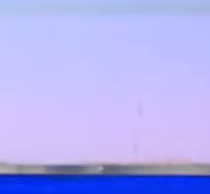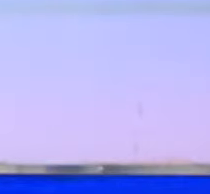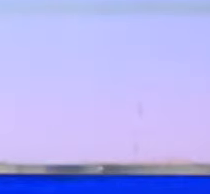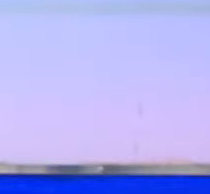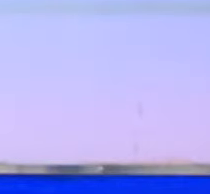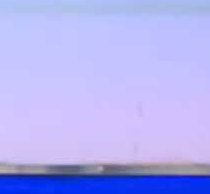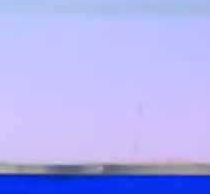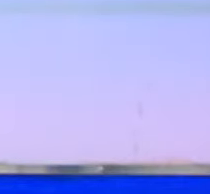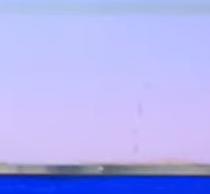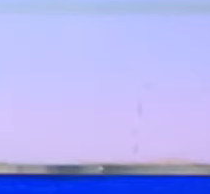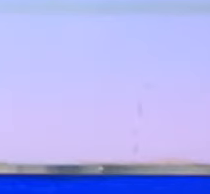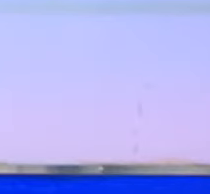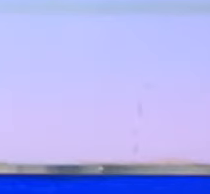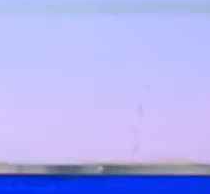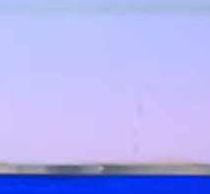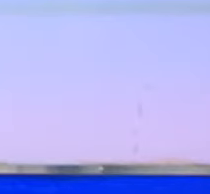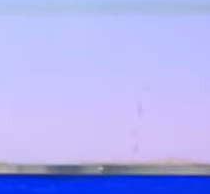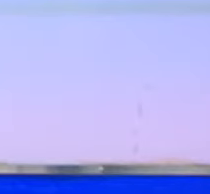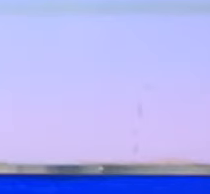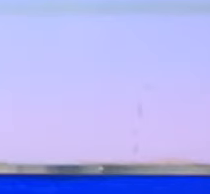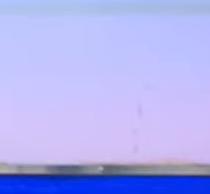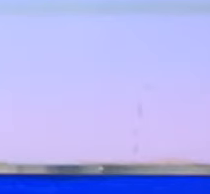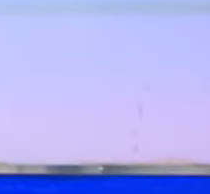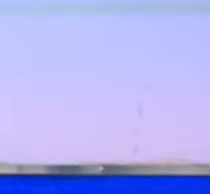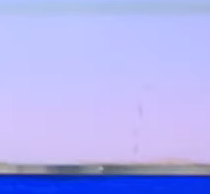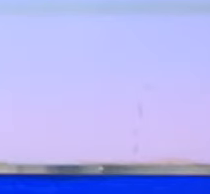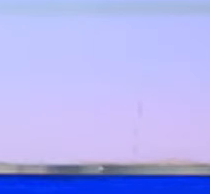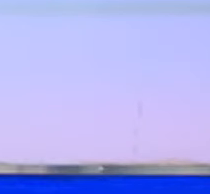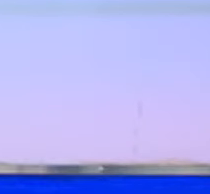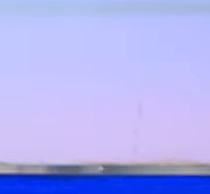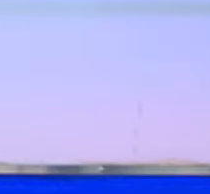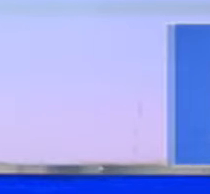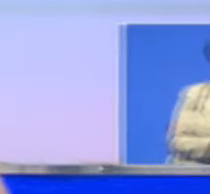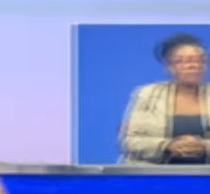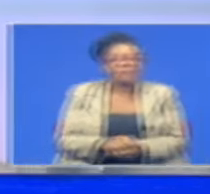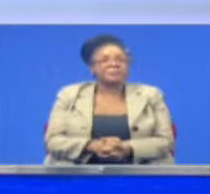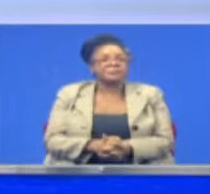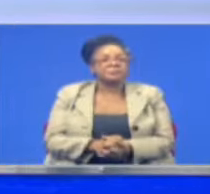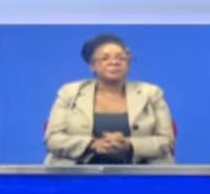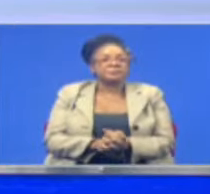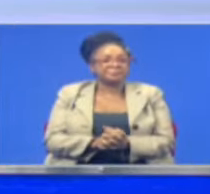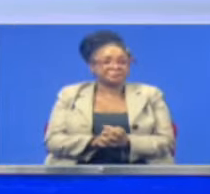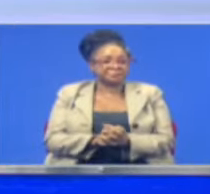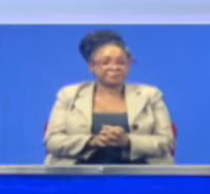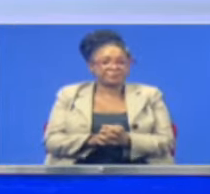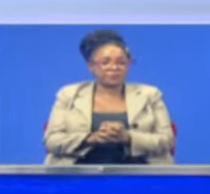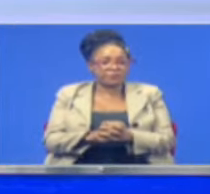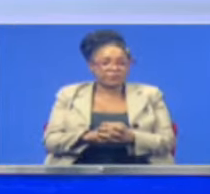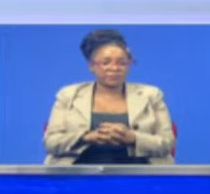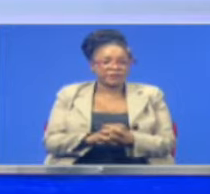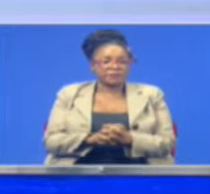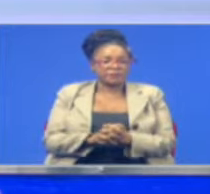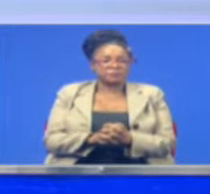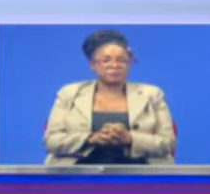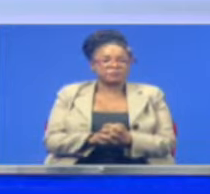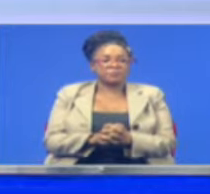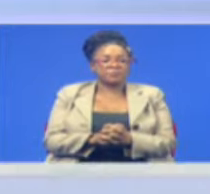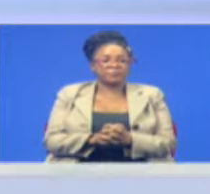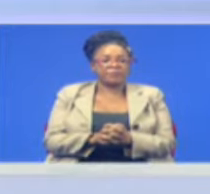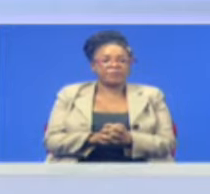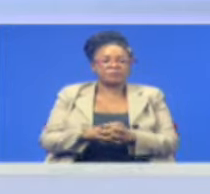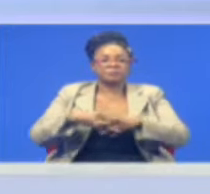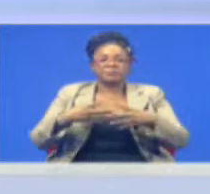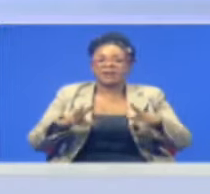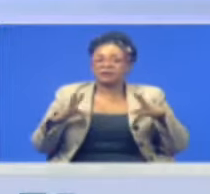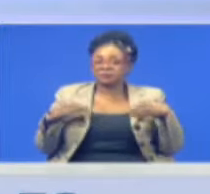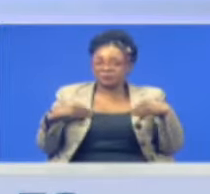And with me on the sign language interpretation tonight is Flora Atieno. To our top story now, and an admission by the Ministry of